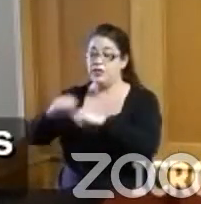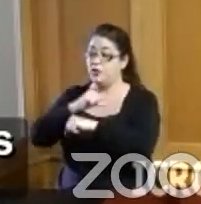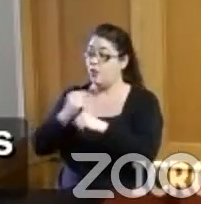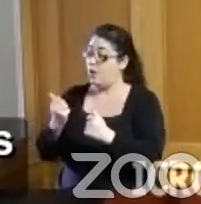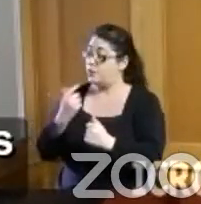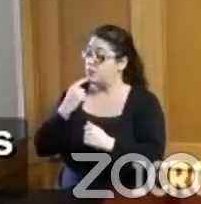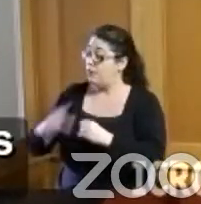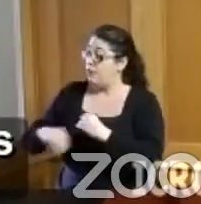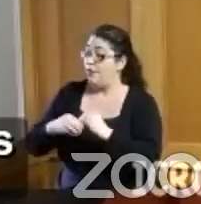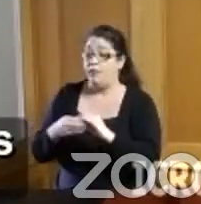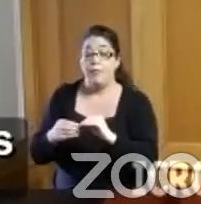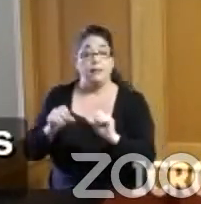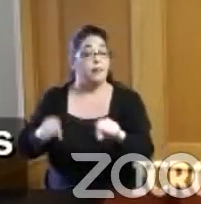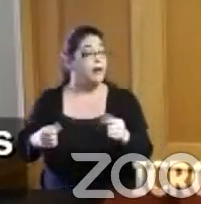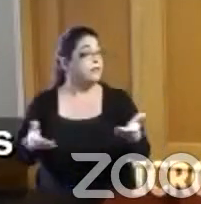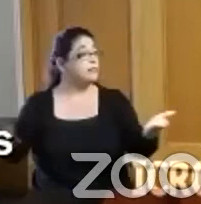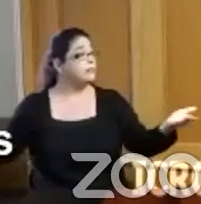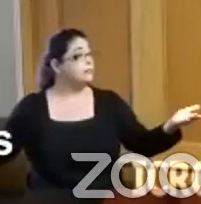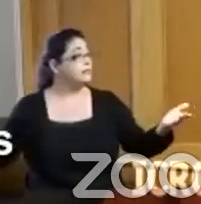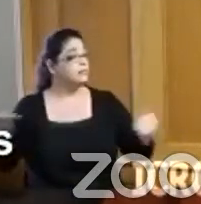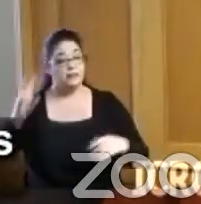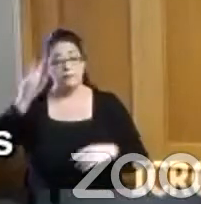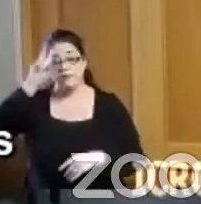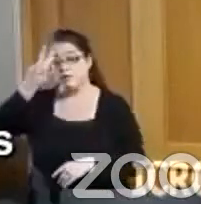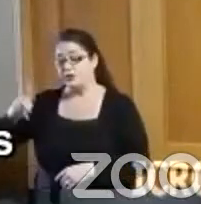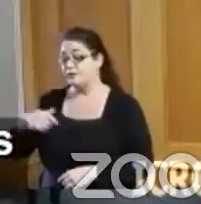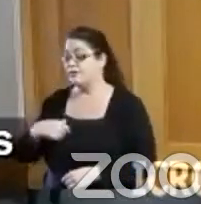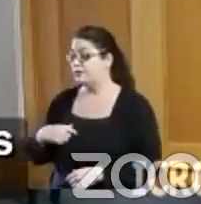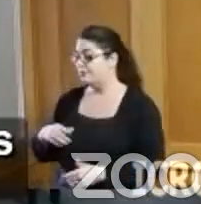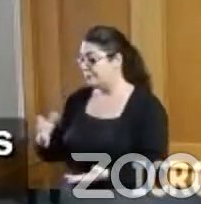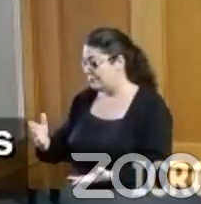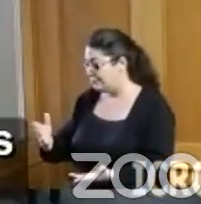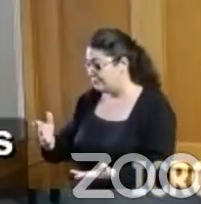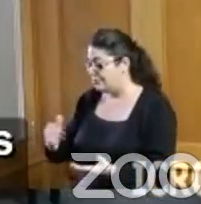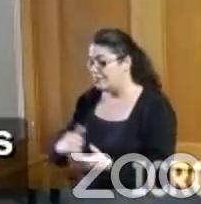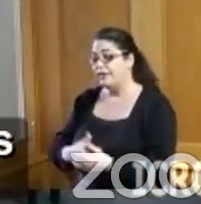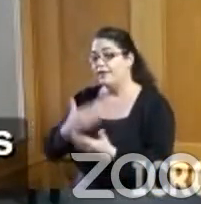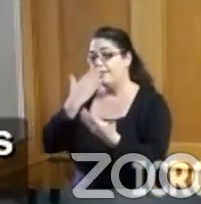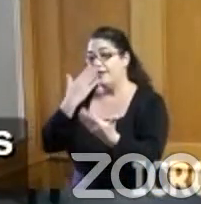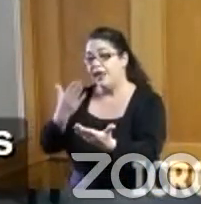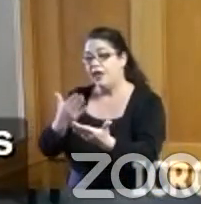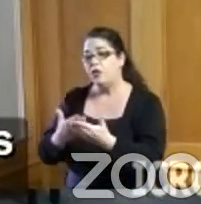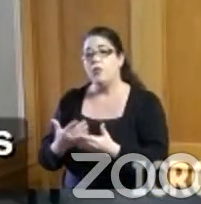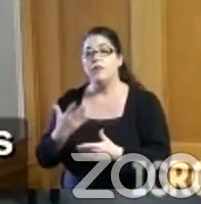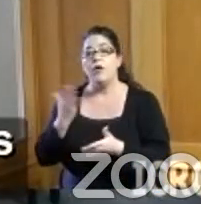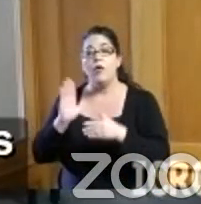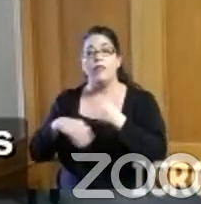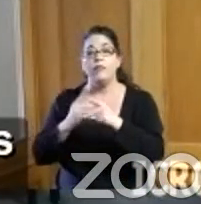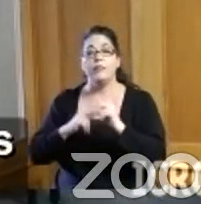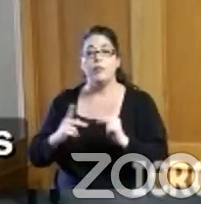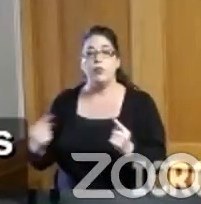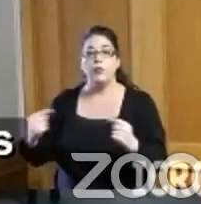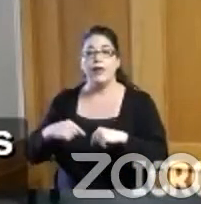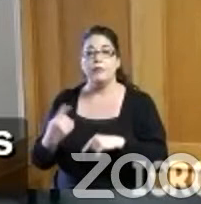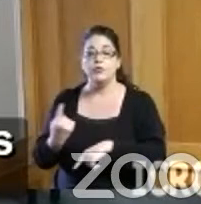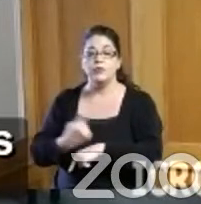say. Madam President, yes. I just again thank those who came out today and certainly those